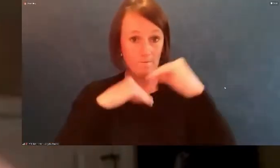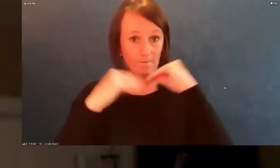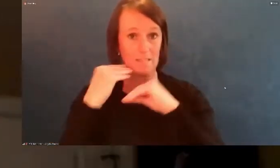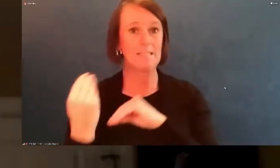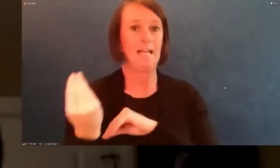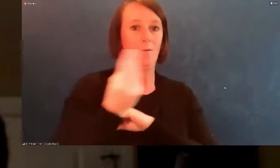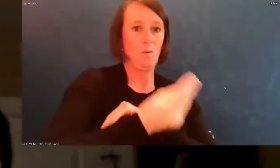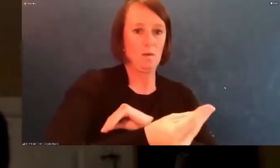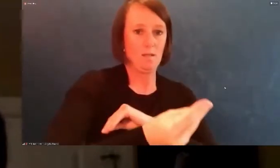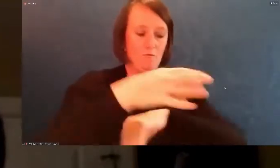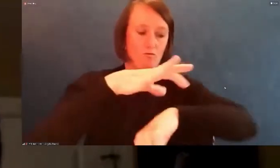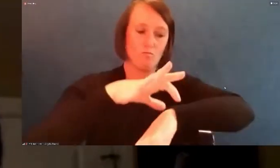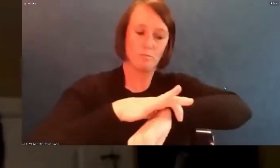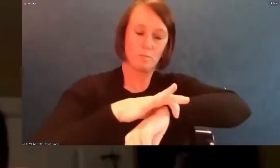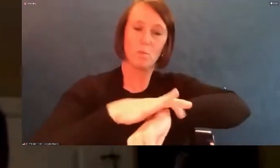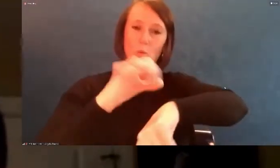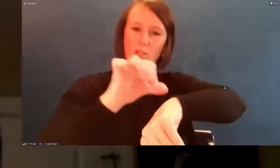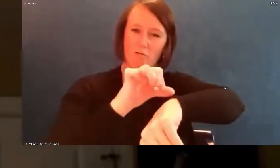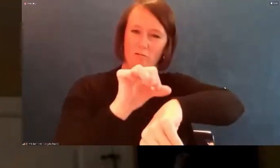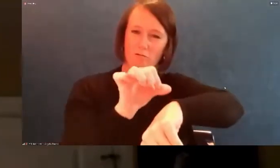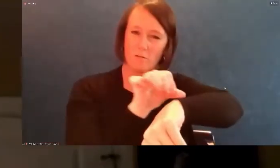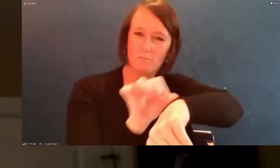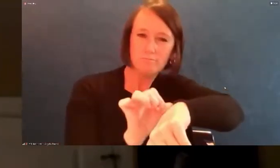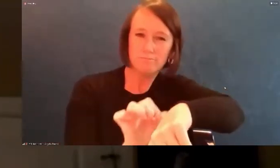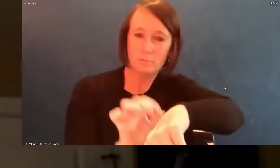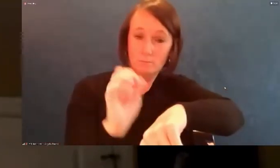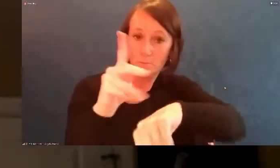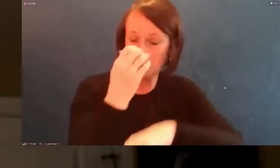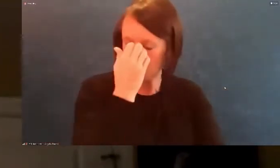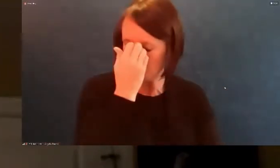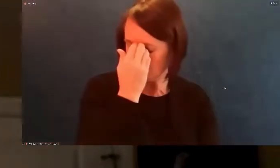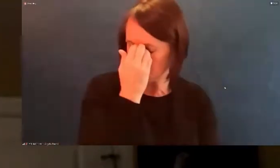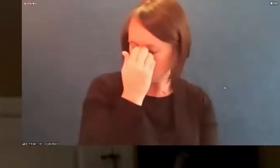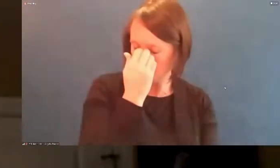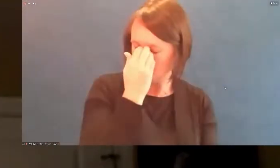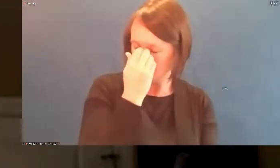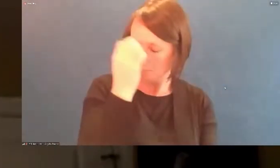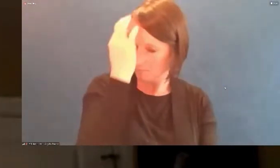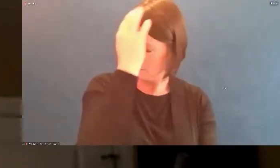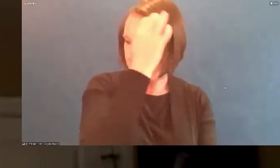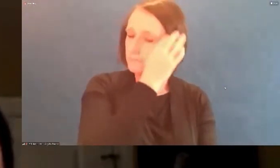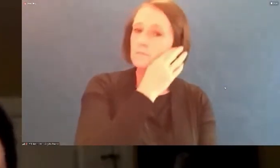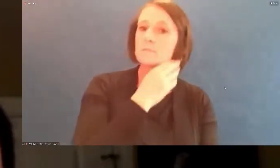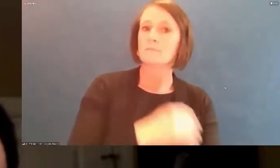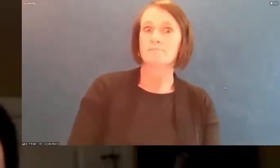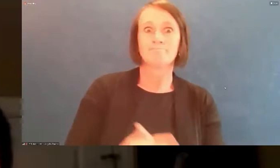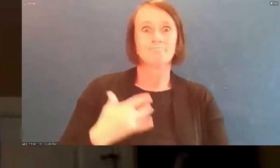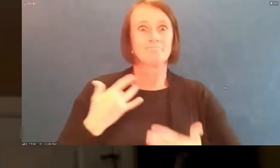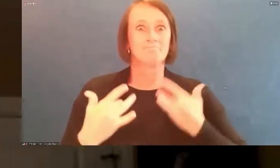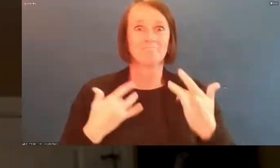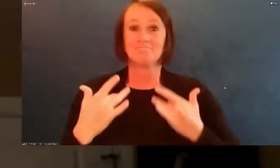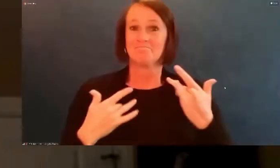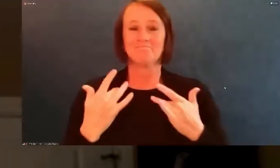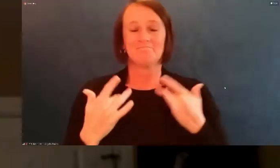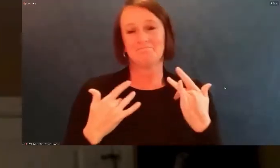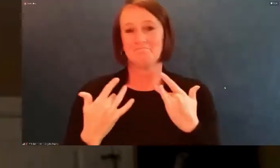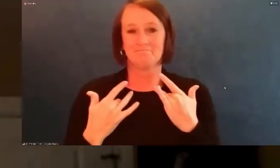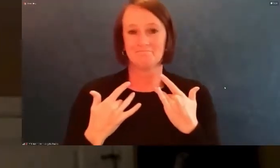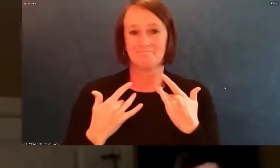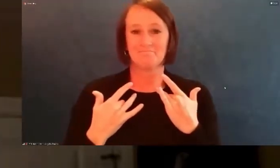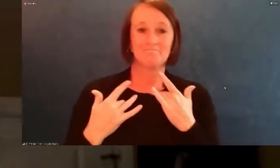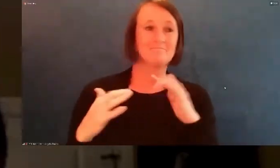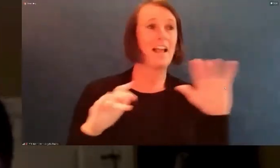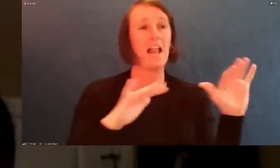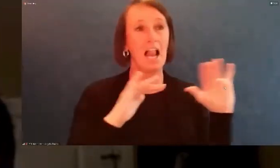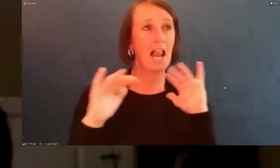you your bracelet with a little animal that spoke to me about you. So here she was so excited. So she went back